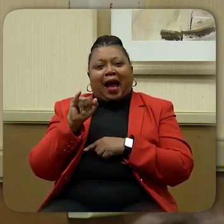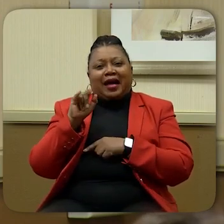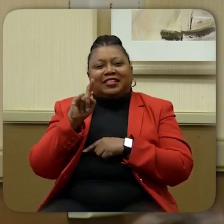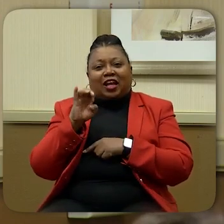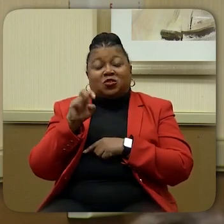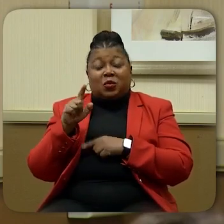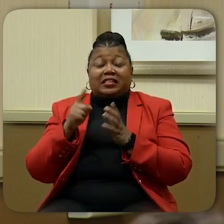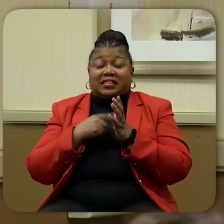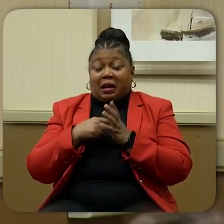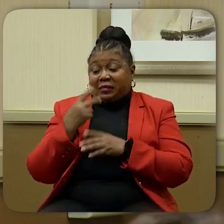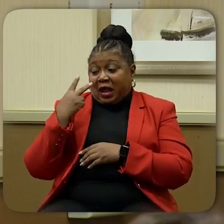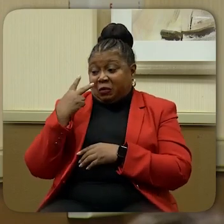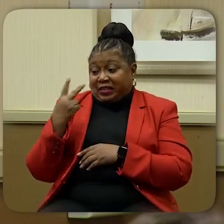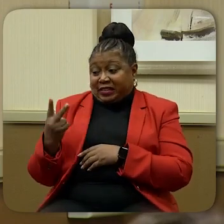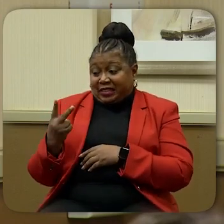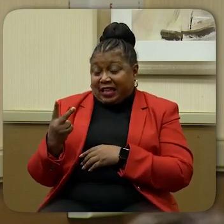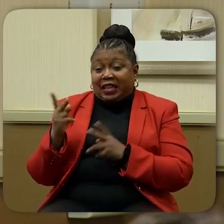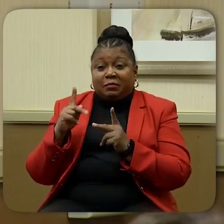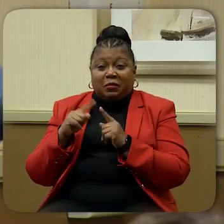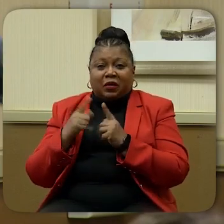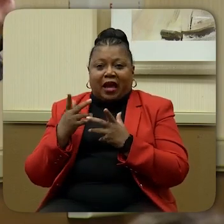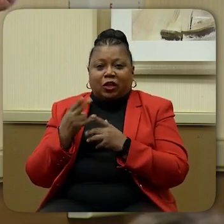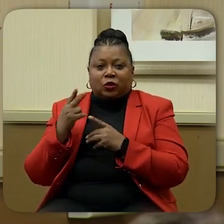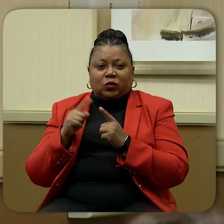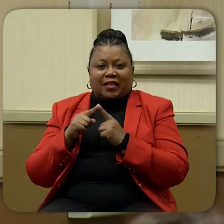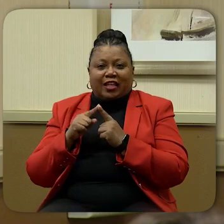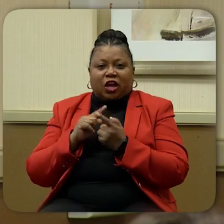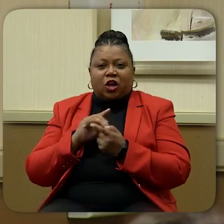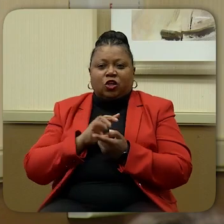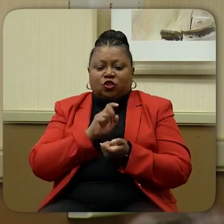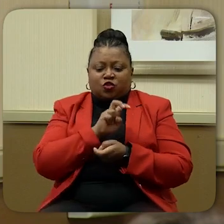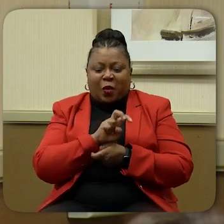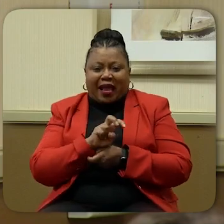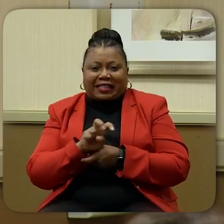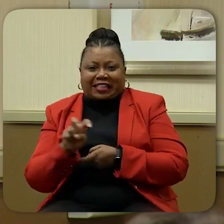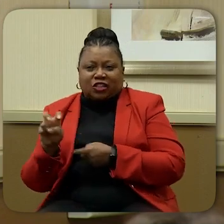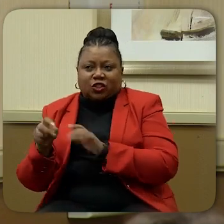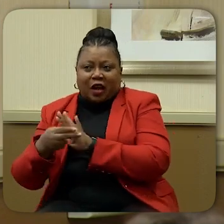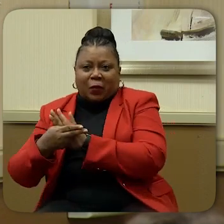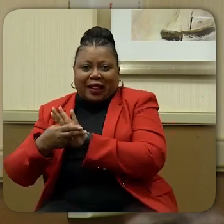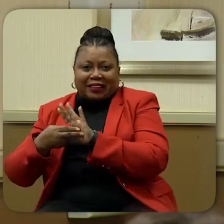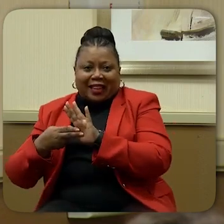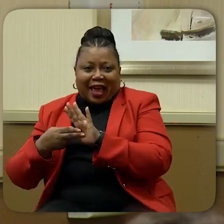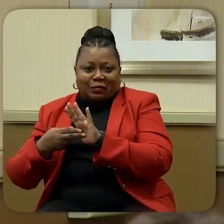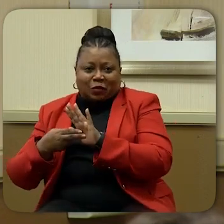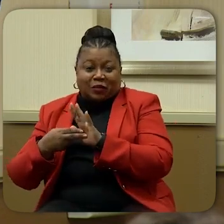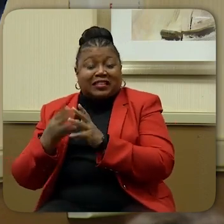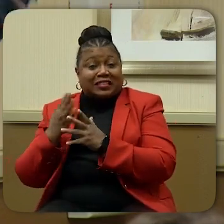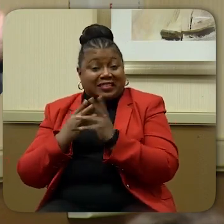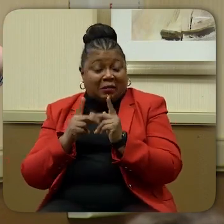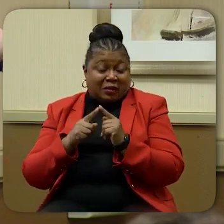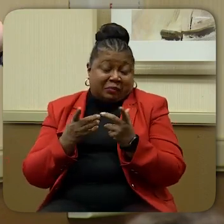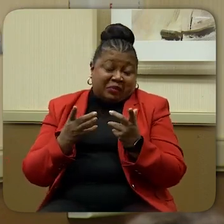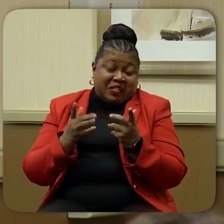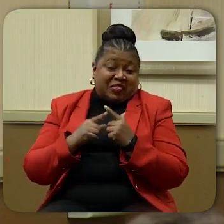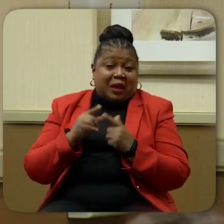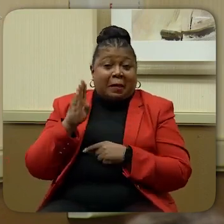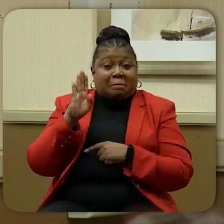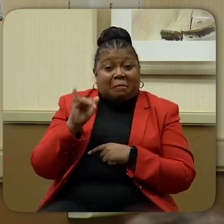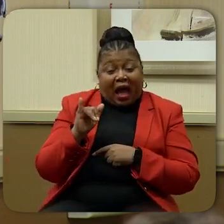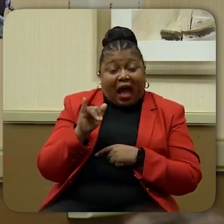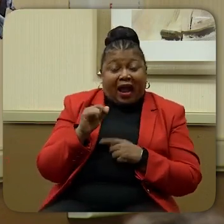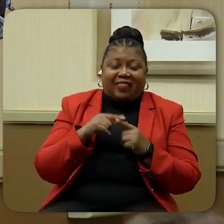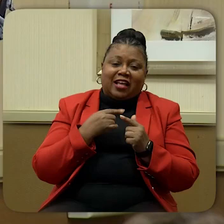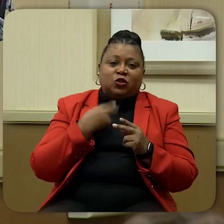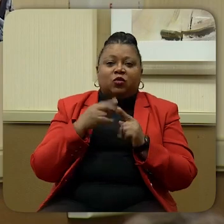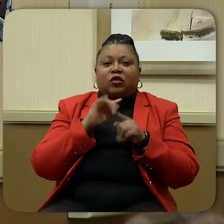that sometimes we see that people kind of use as a transitionary label, which is like for some people, they're bi and that's their